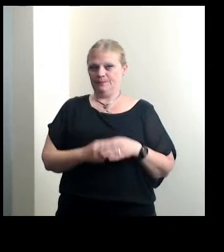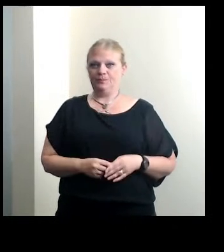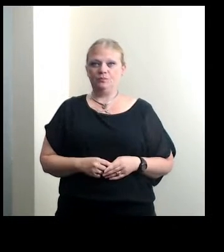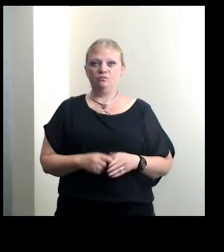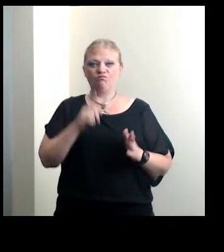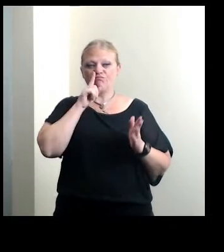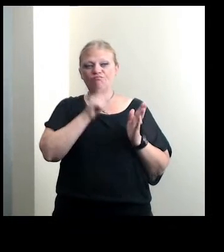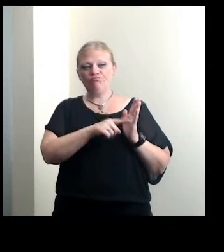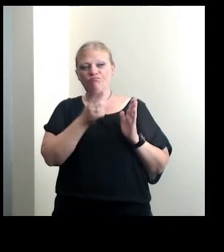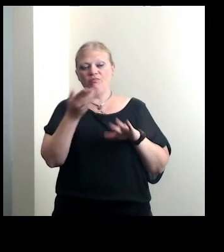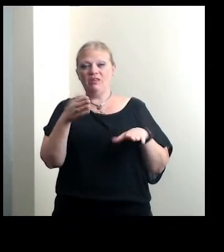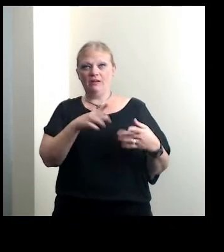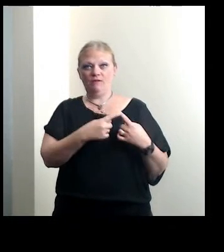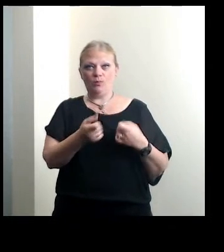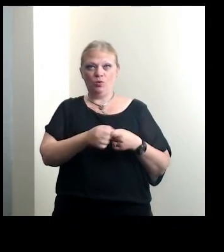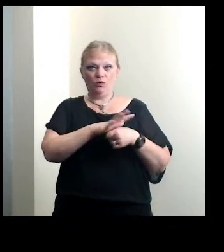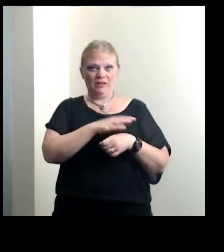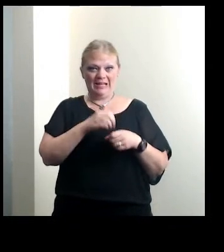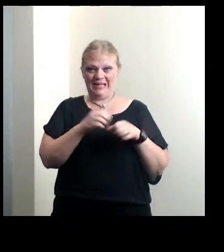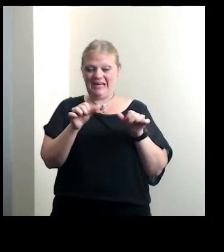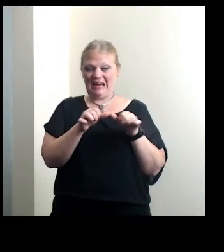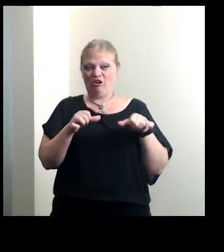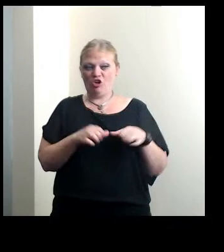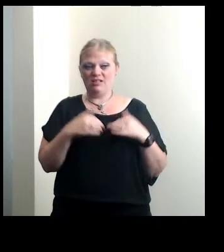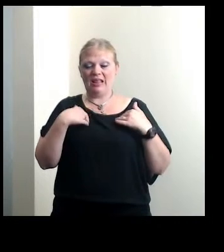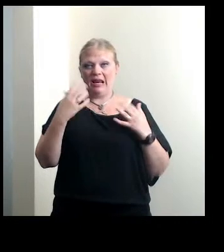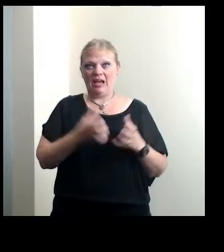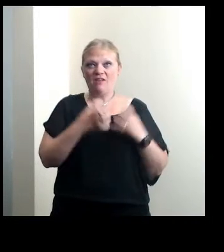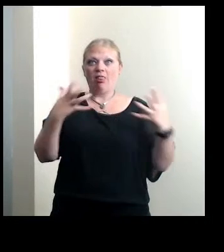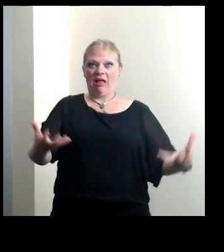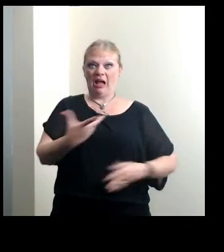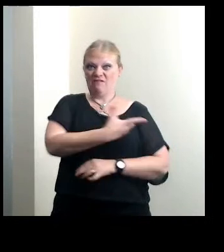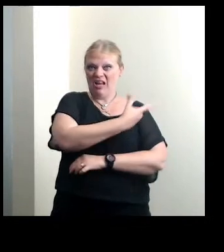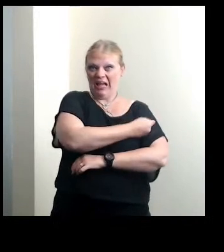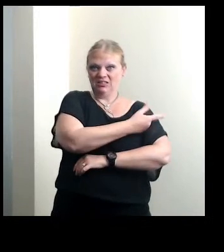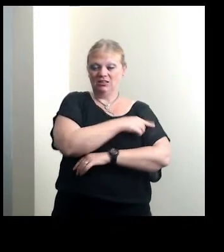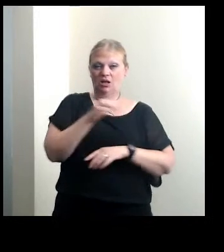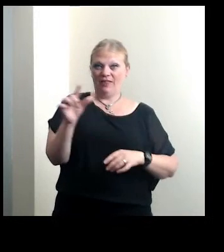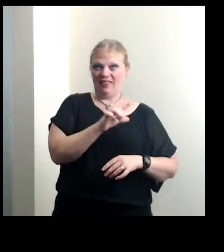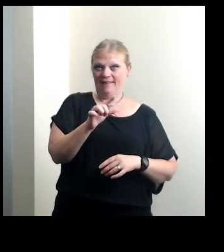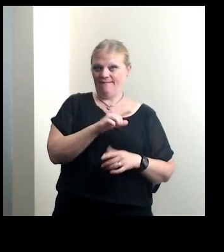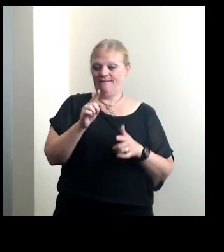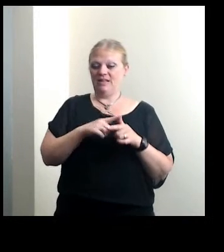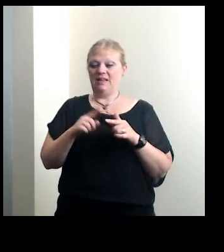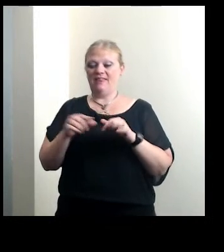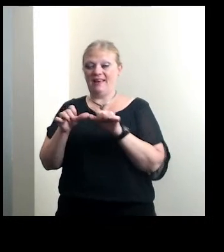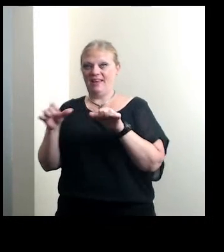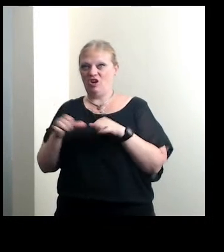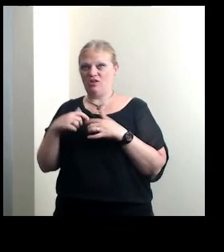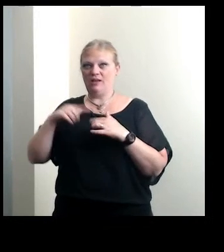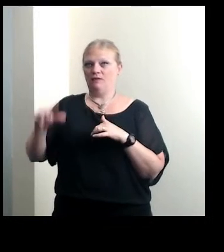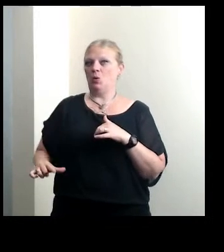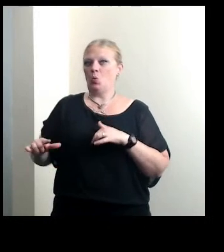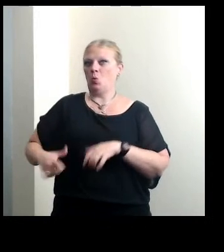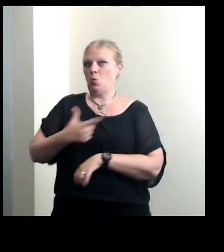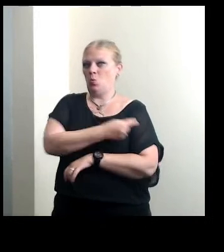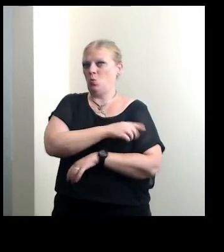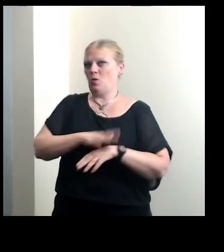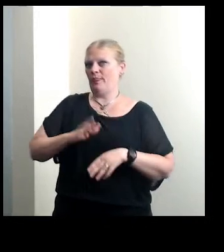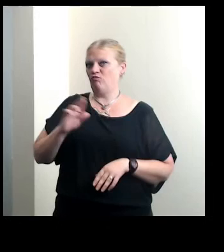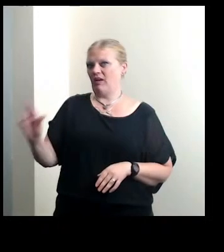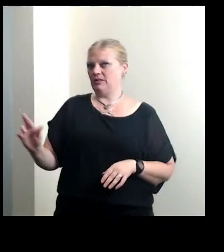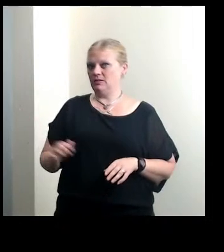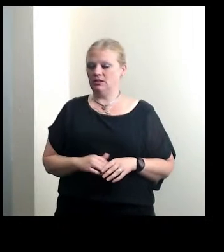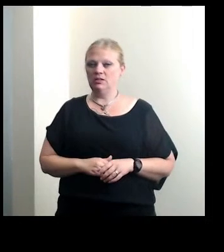deaths from COVID-19 in areas that have high vaccination rates on the left, and then in areas that have low vaccination rates on